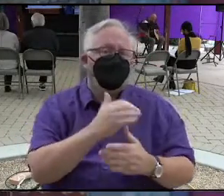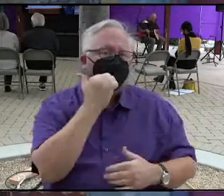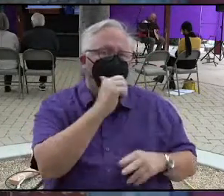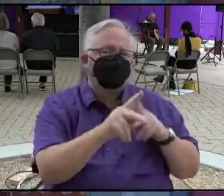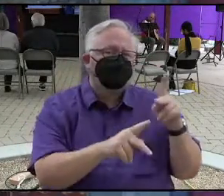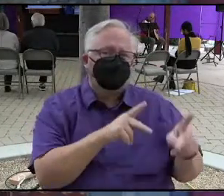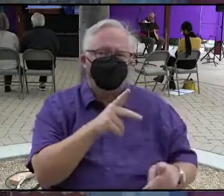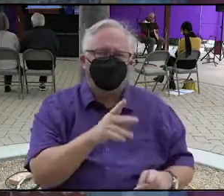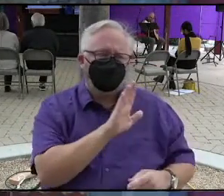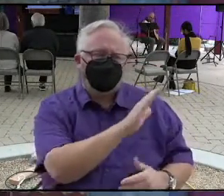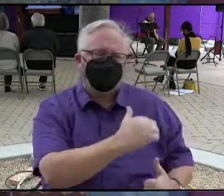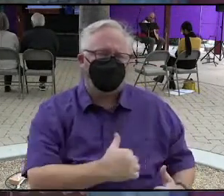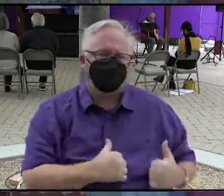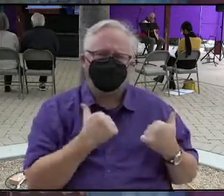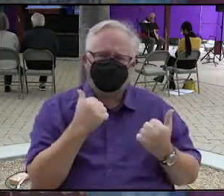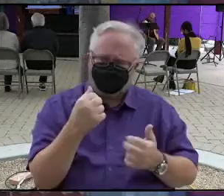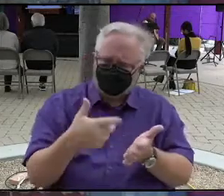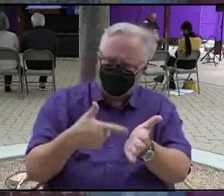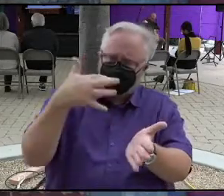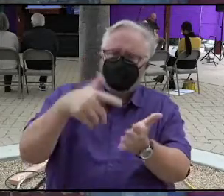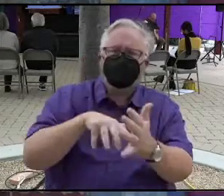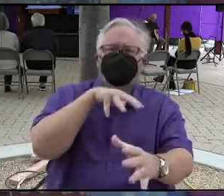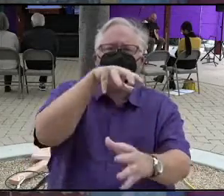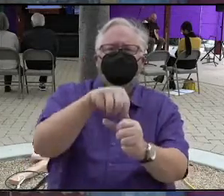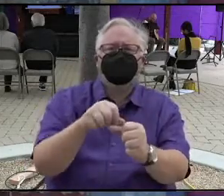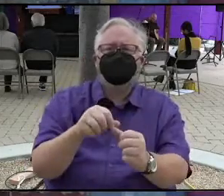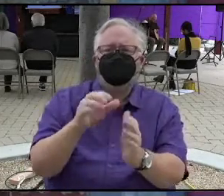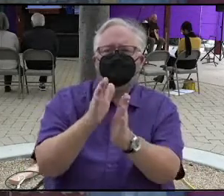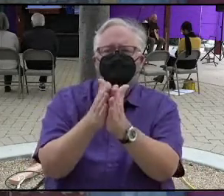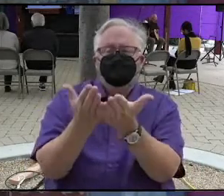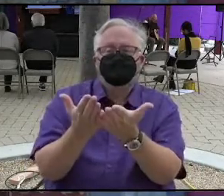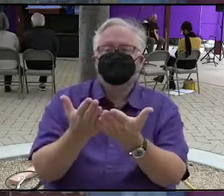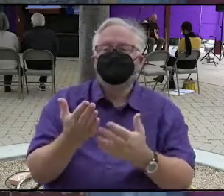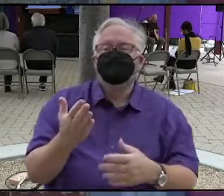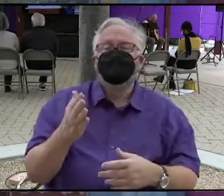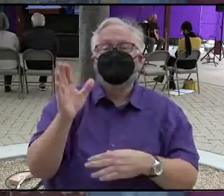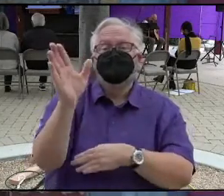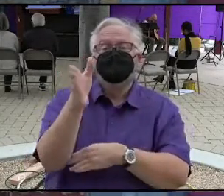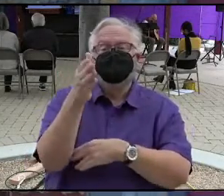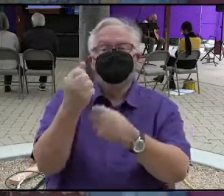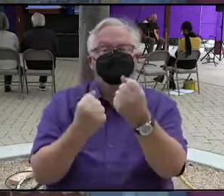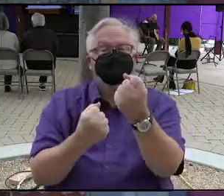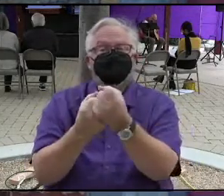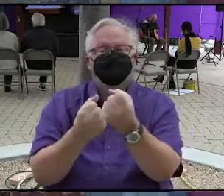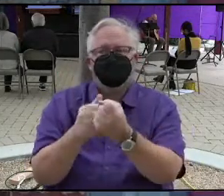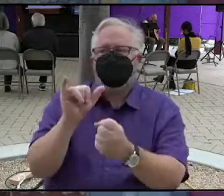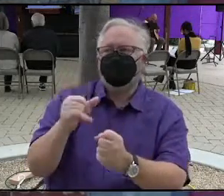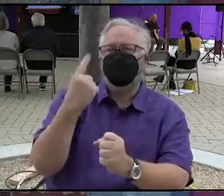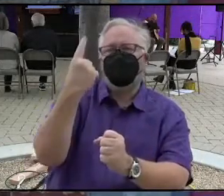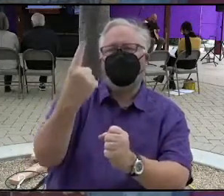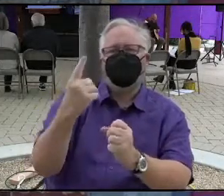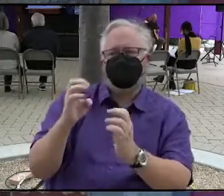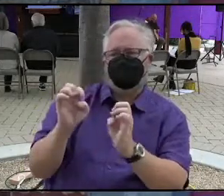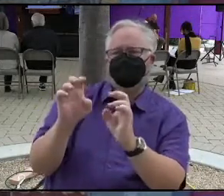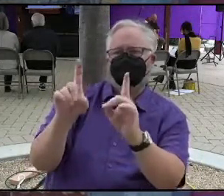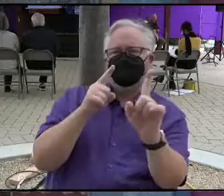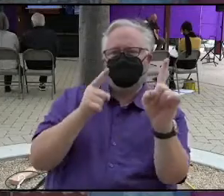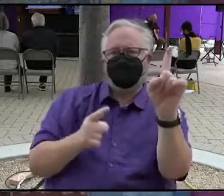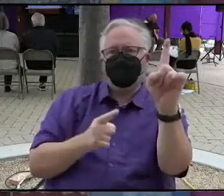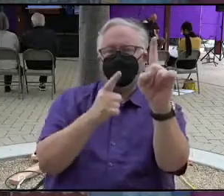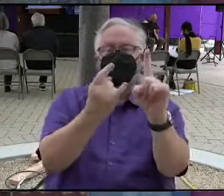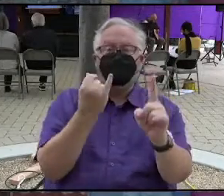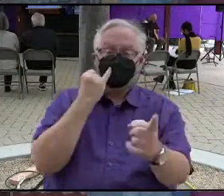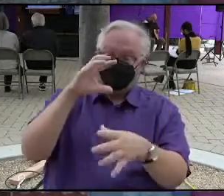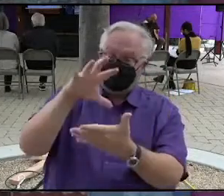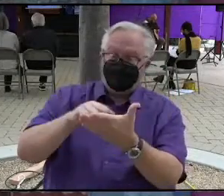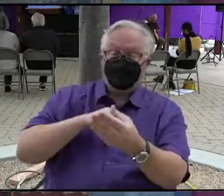history textbooks. Patriotism is one of the aims of our education. If we learn about the triumphs of